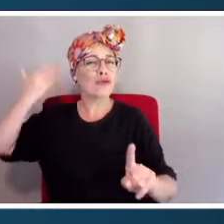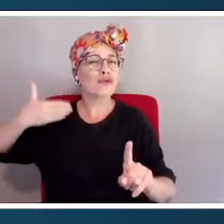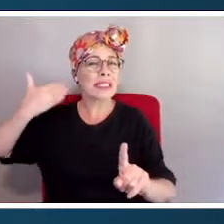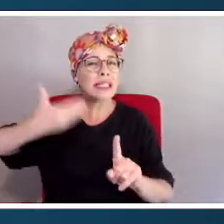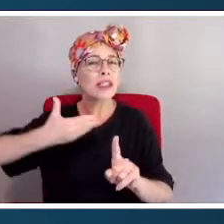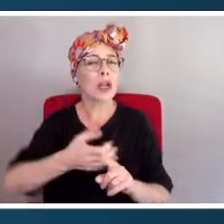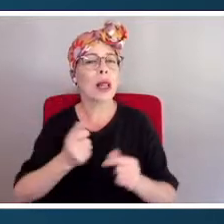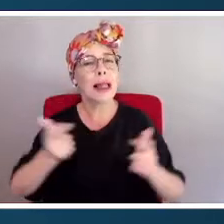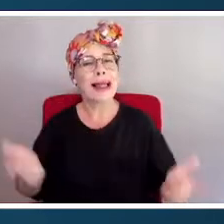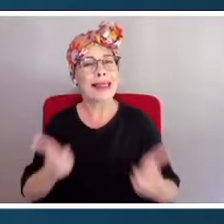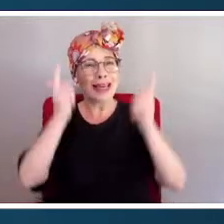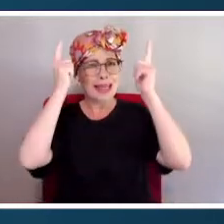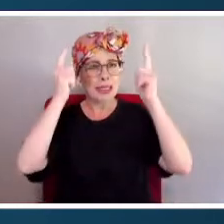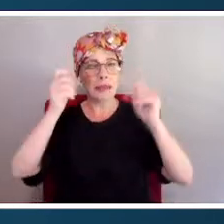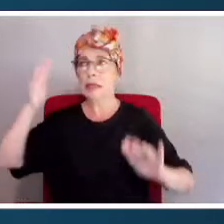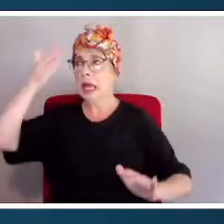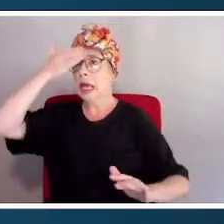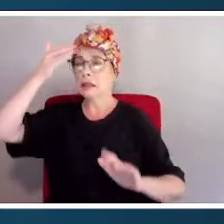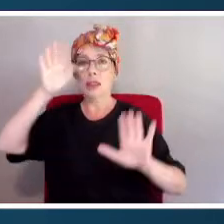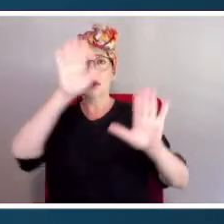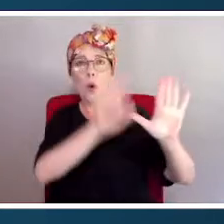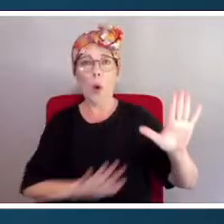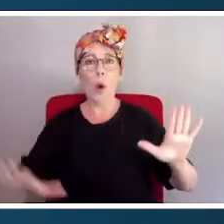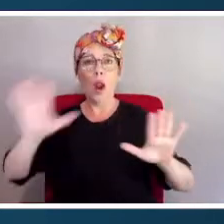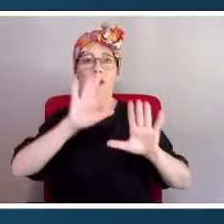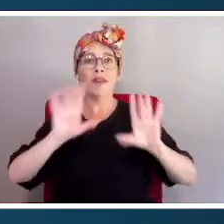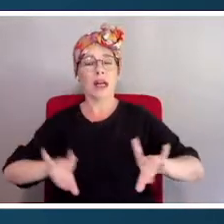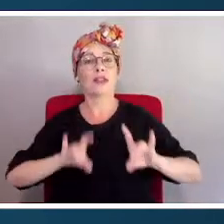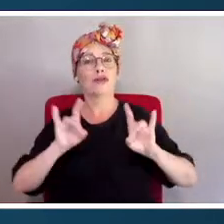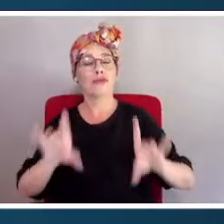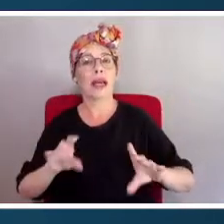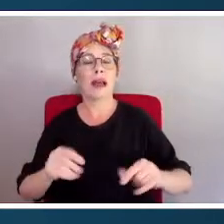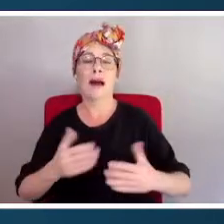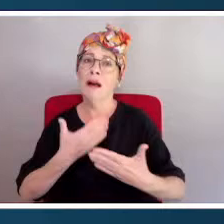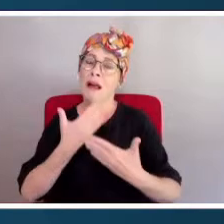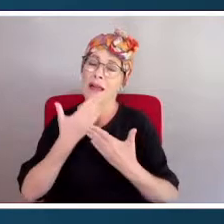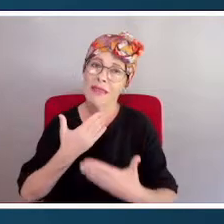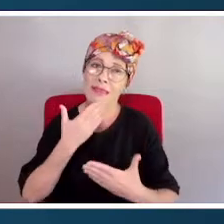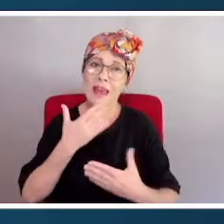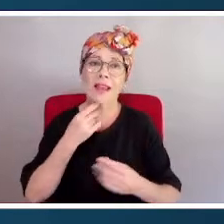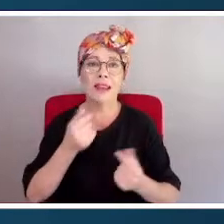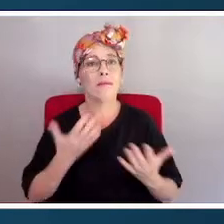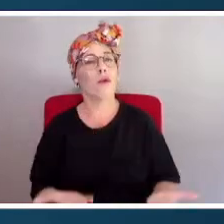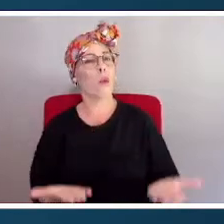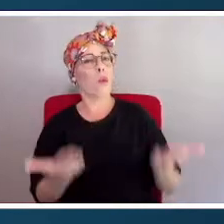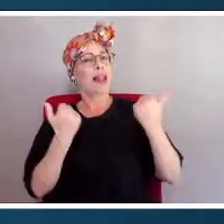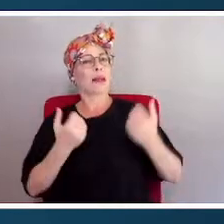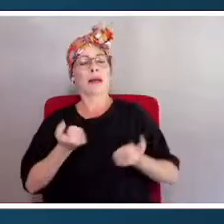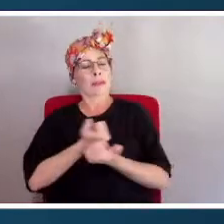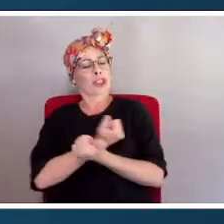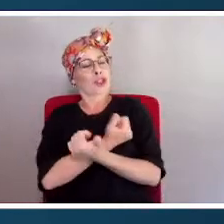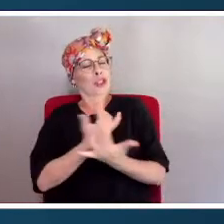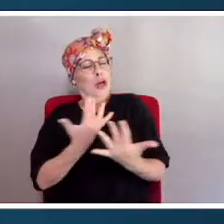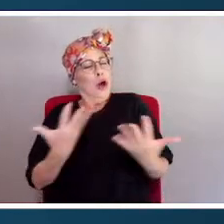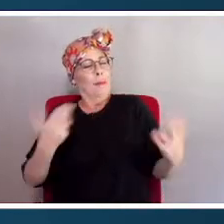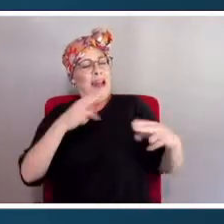Australia and thank them for hosting so many Fijians across this great country.